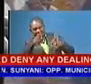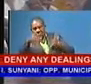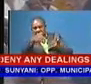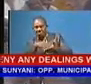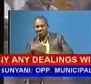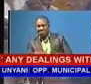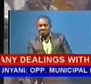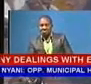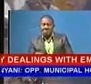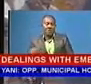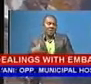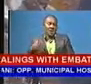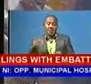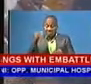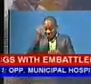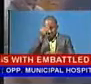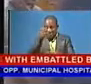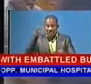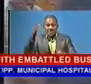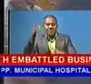It's my respectful submission that